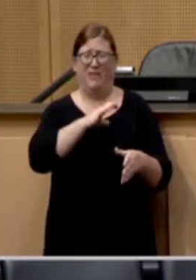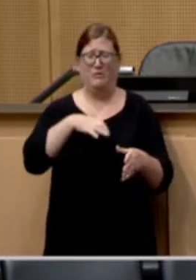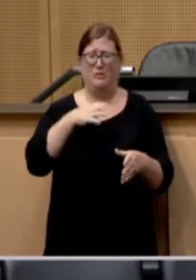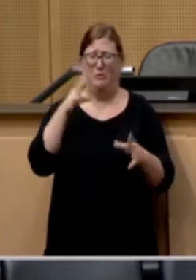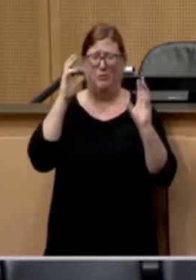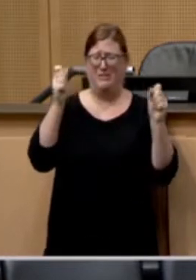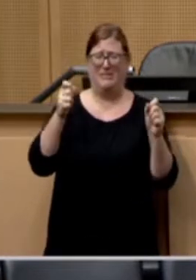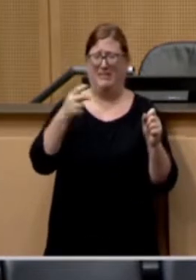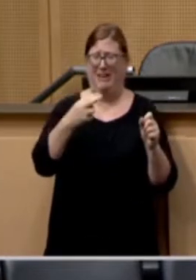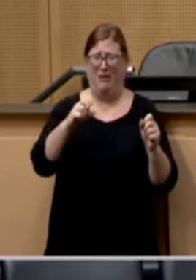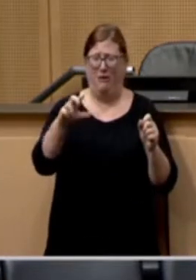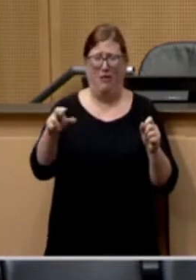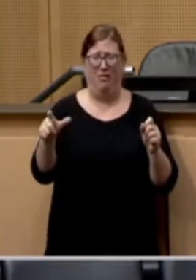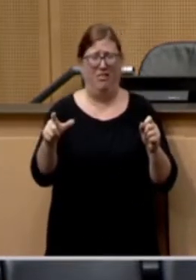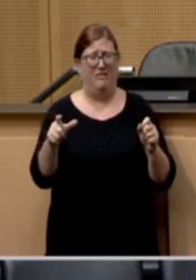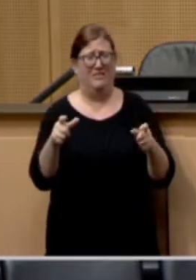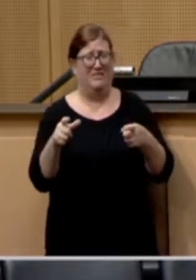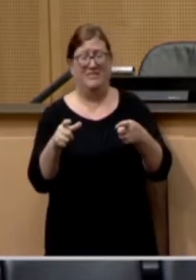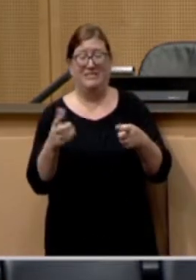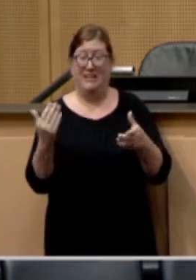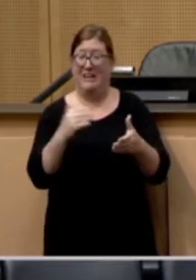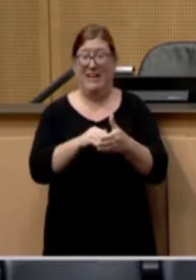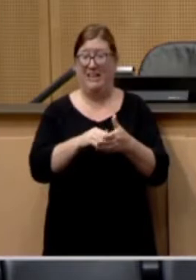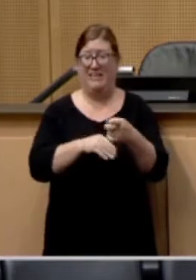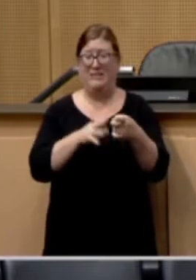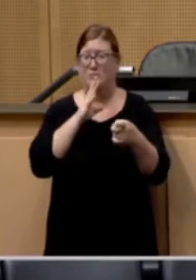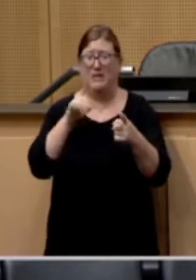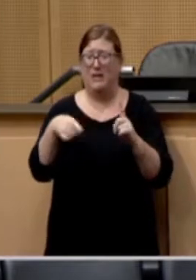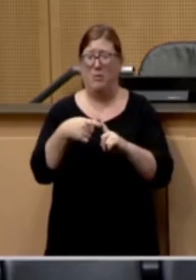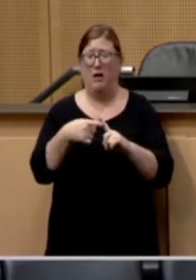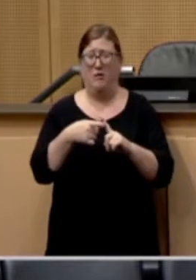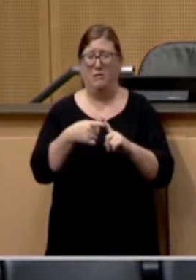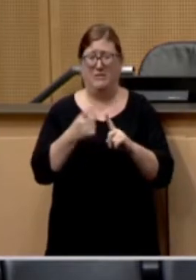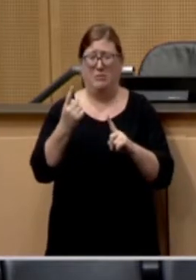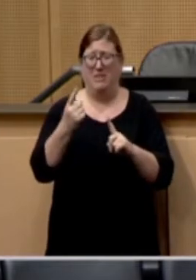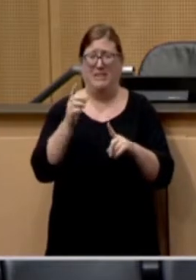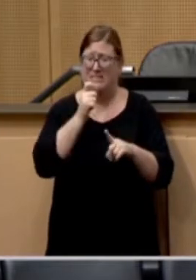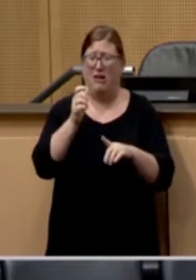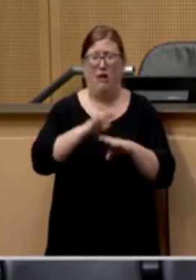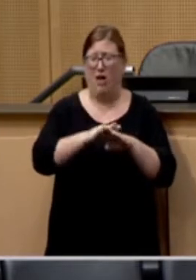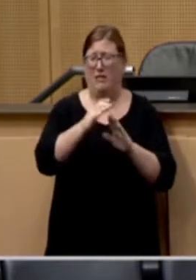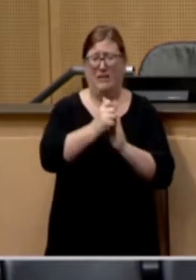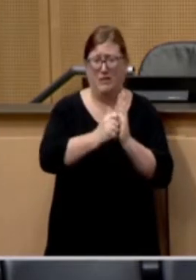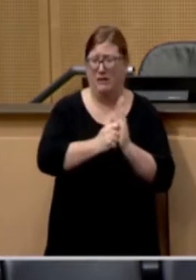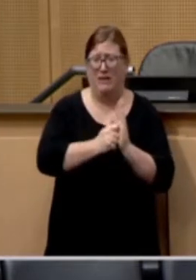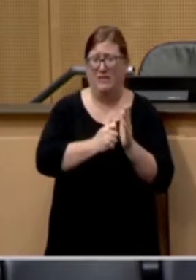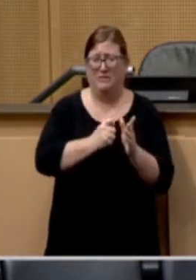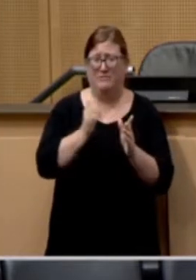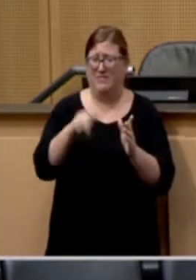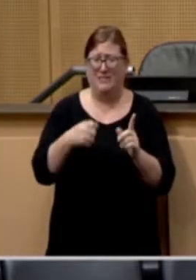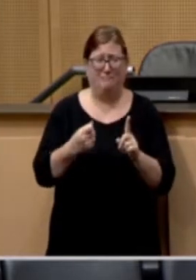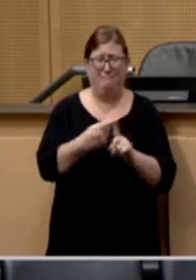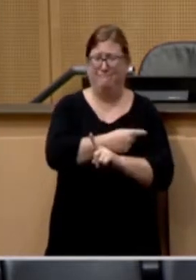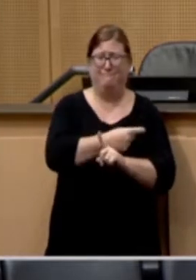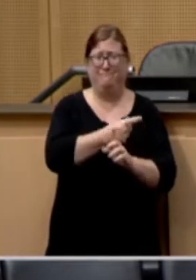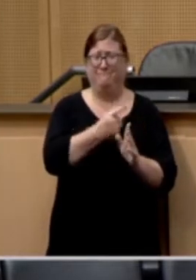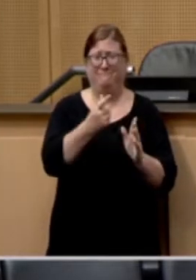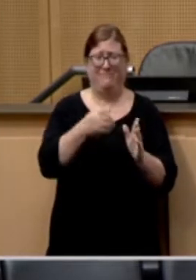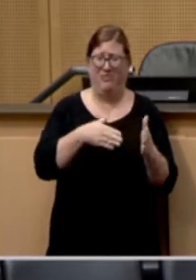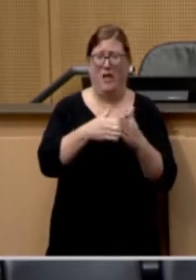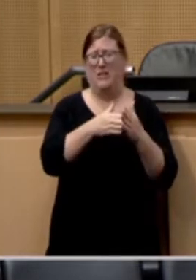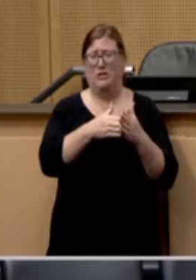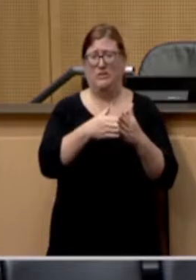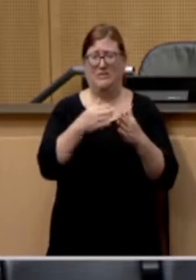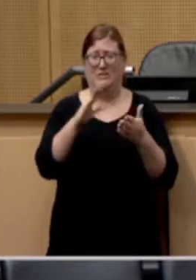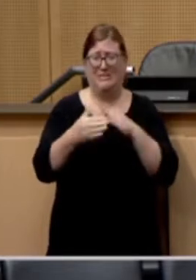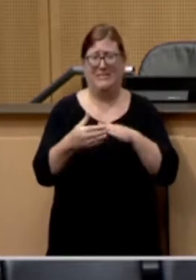this is not Council President Harrell. No, Mr. Tsimerman is once again speaking about an item that is not on the agenda, which is a violation of city